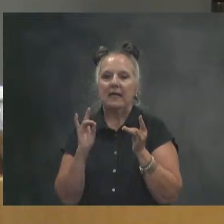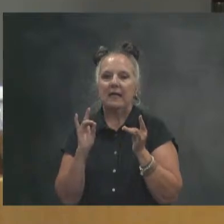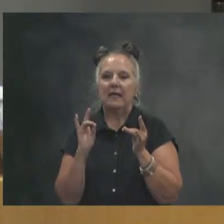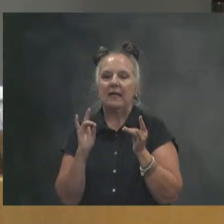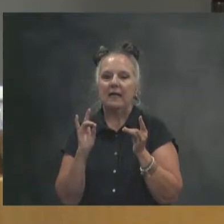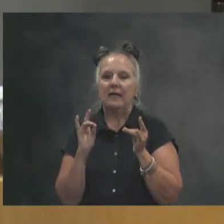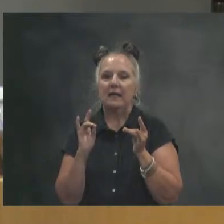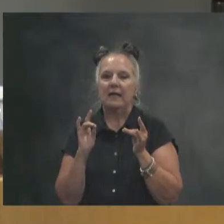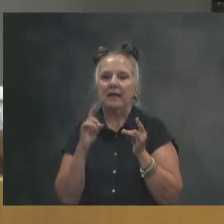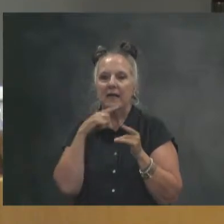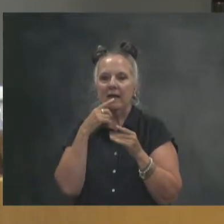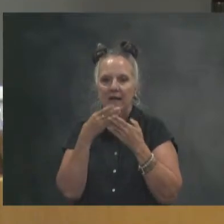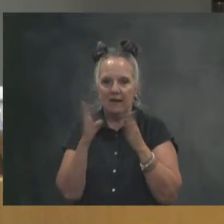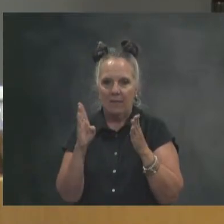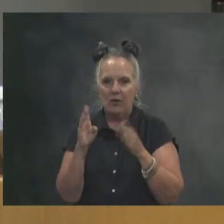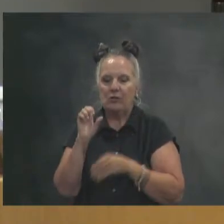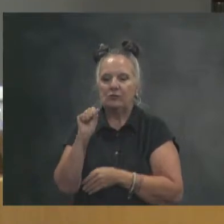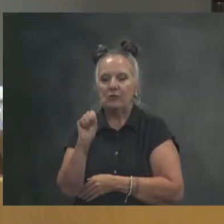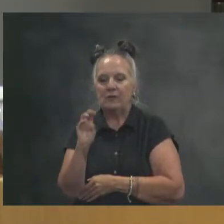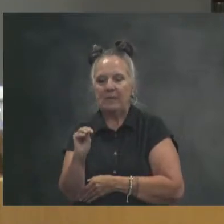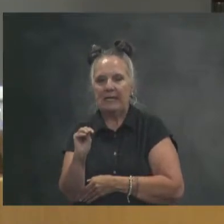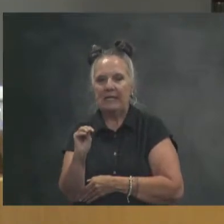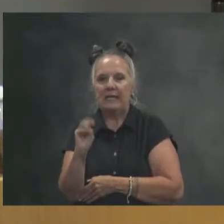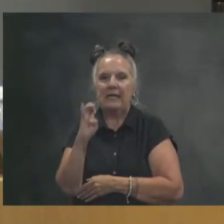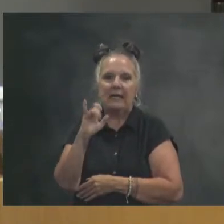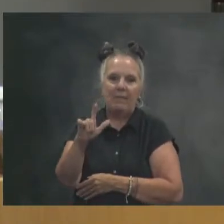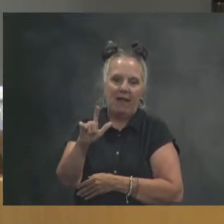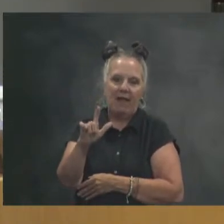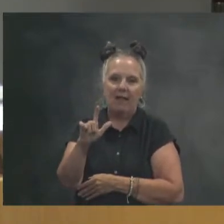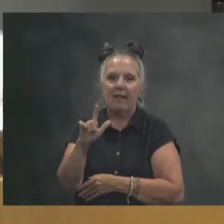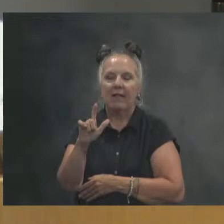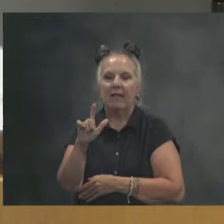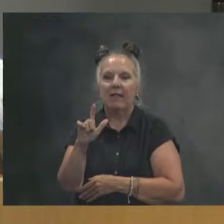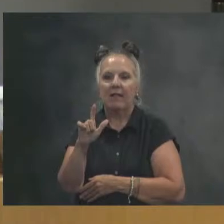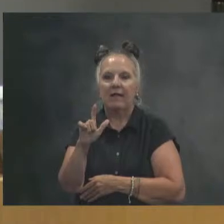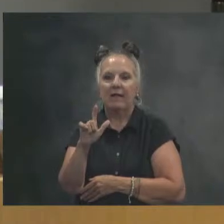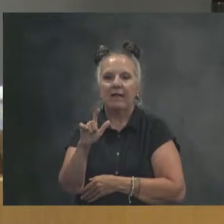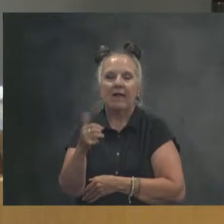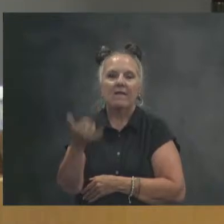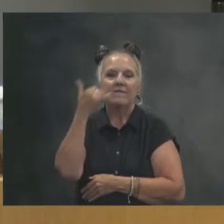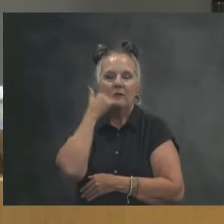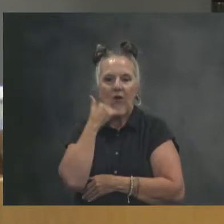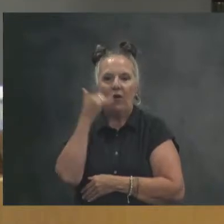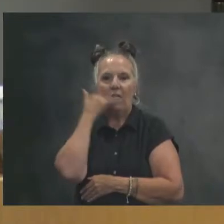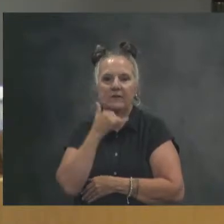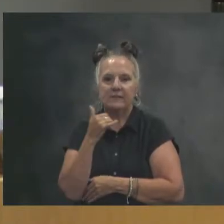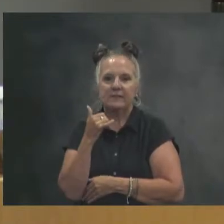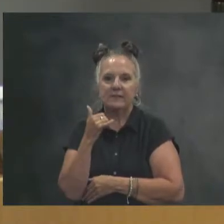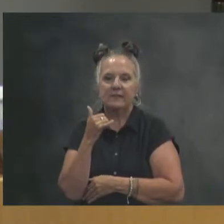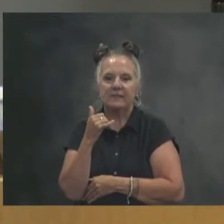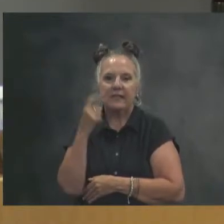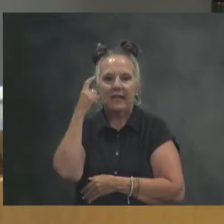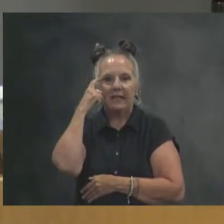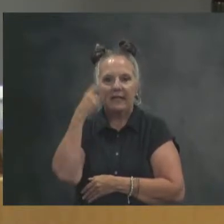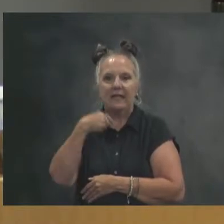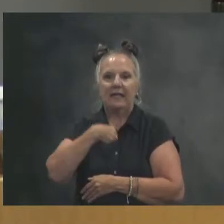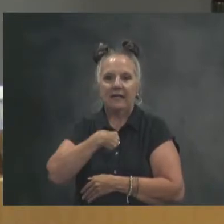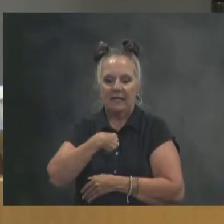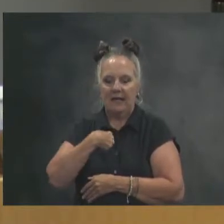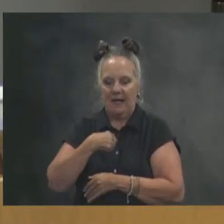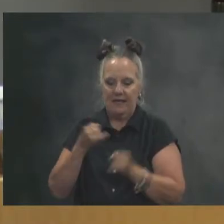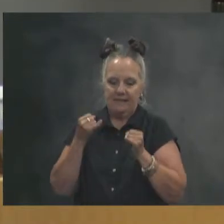and commenters on social media, email writers, and anonymous phone callers think that I,